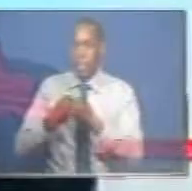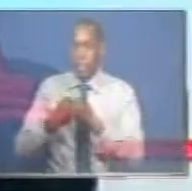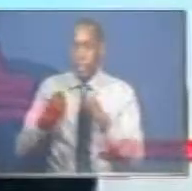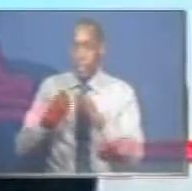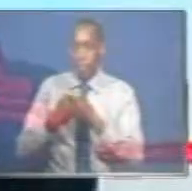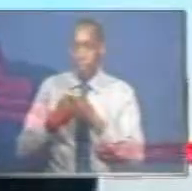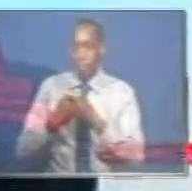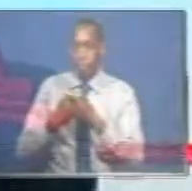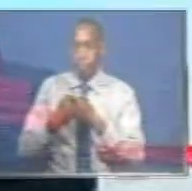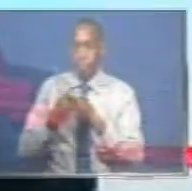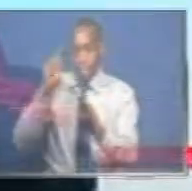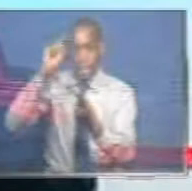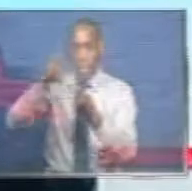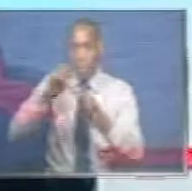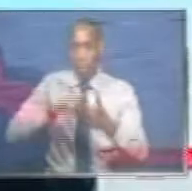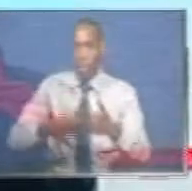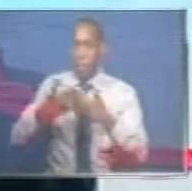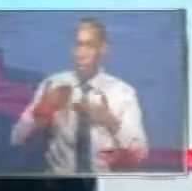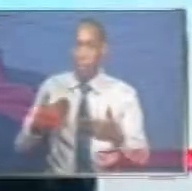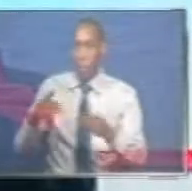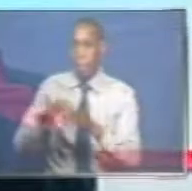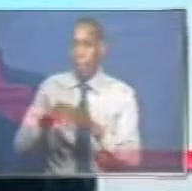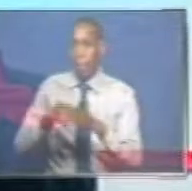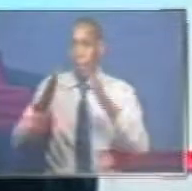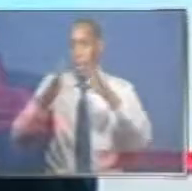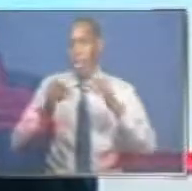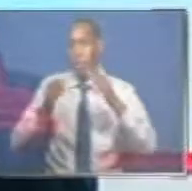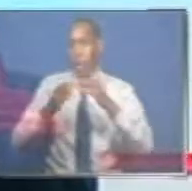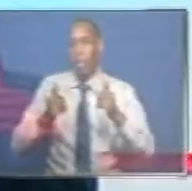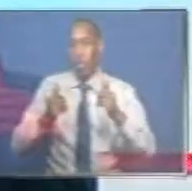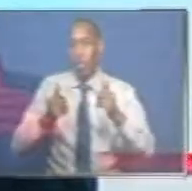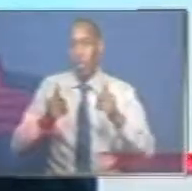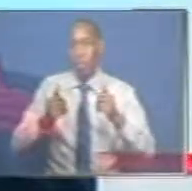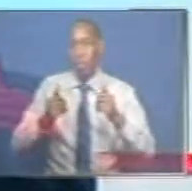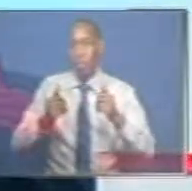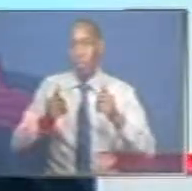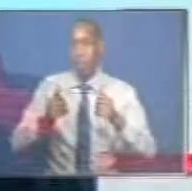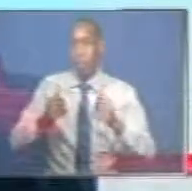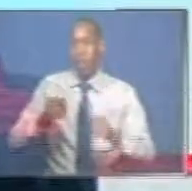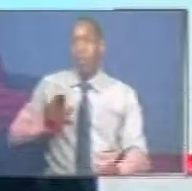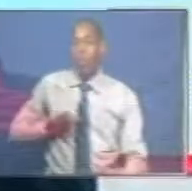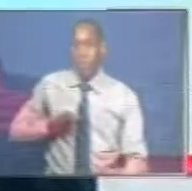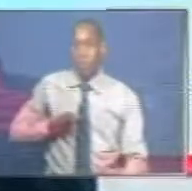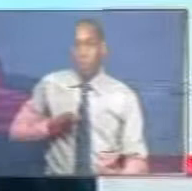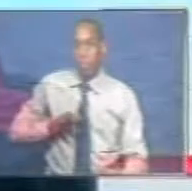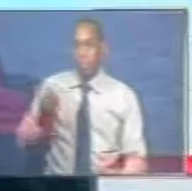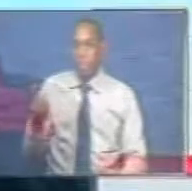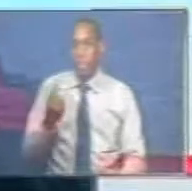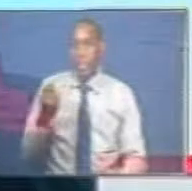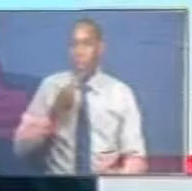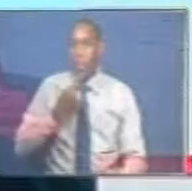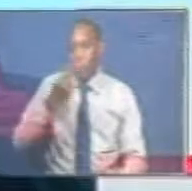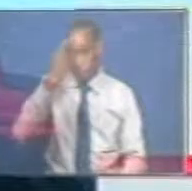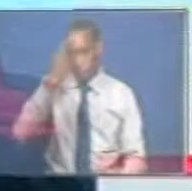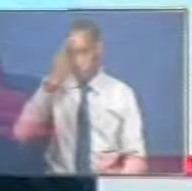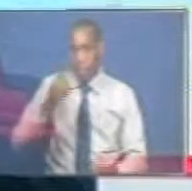its essence is, we had one of our Arsenal member. She was a young lady. She was a single parent. Then